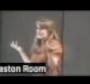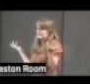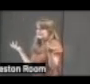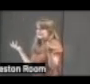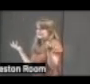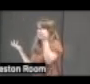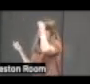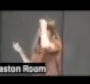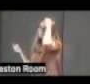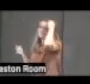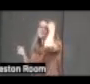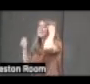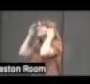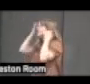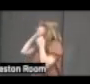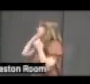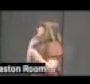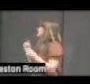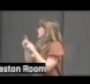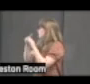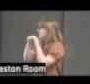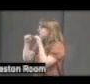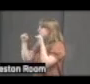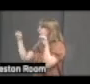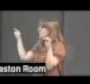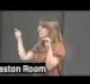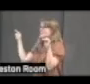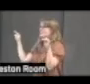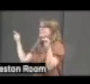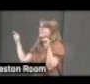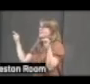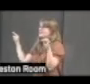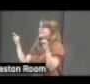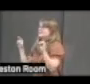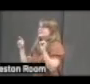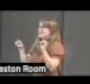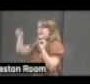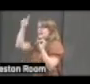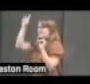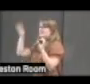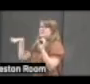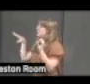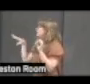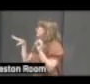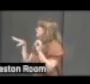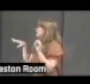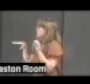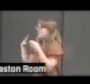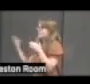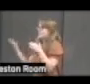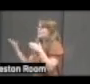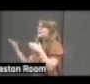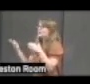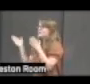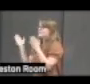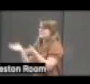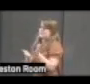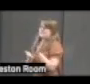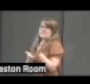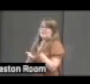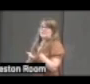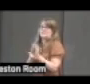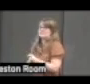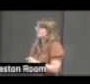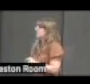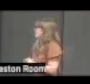having fertile problems in humans. We do the same thing for pandas, and then we introduce for breeding, or we take them